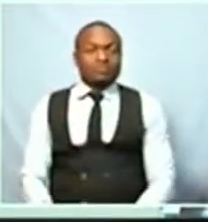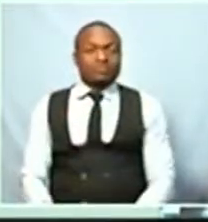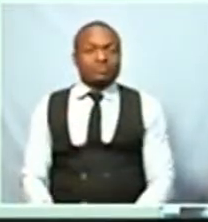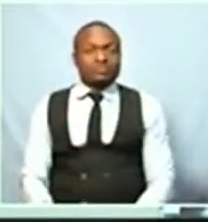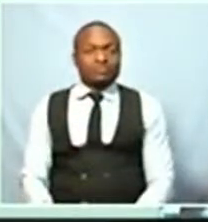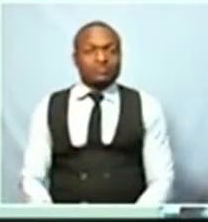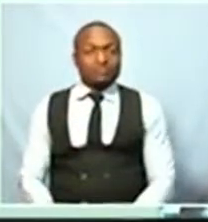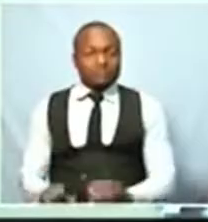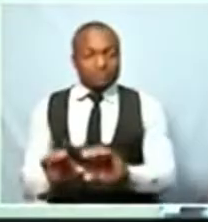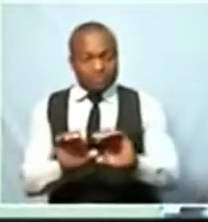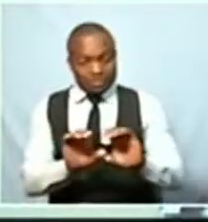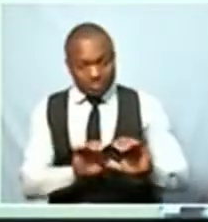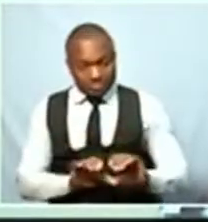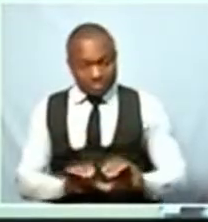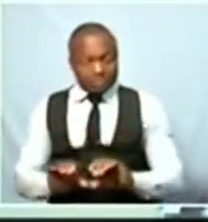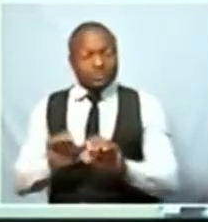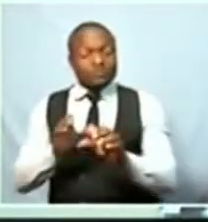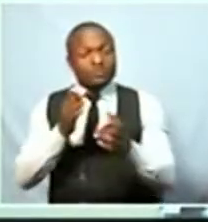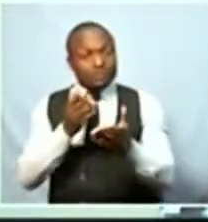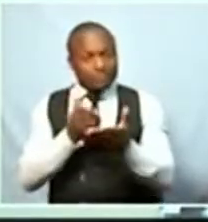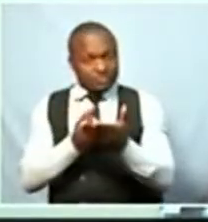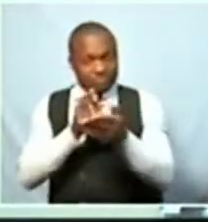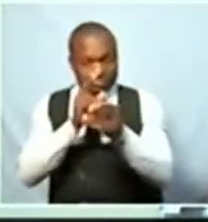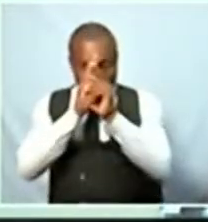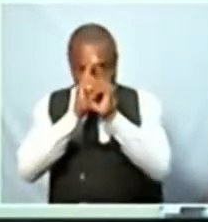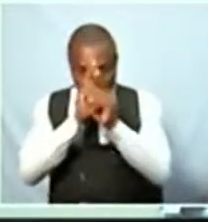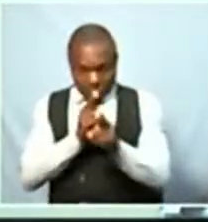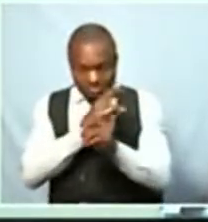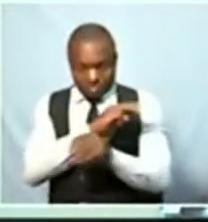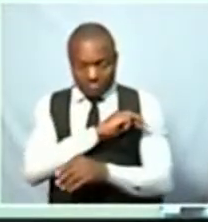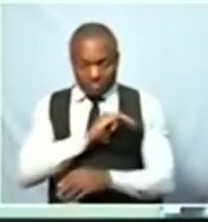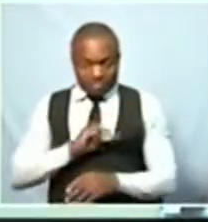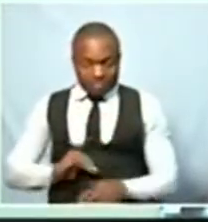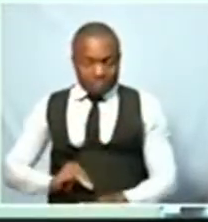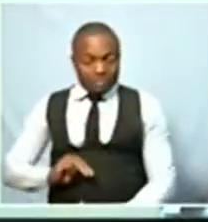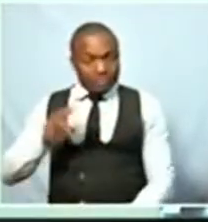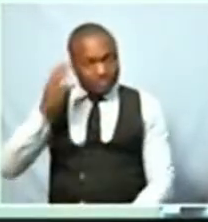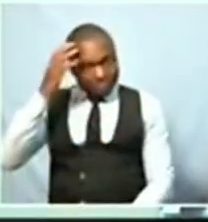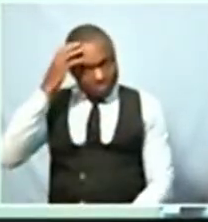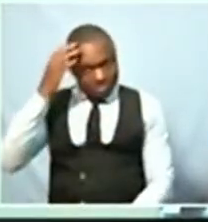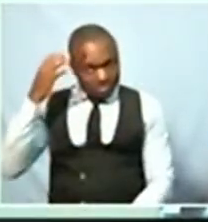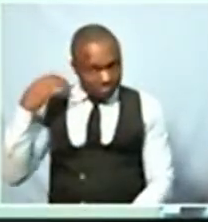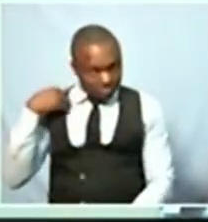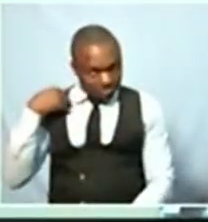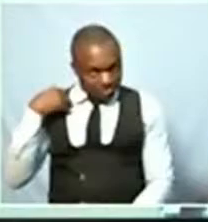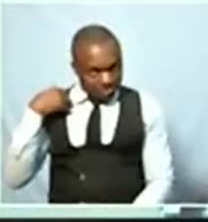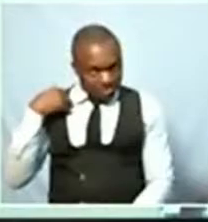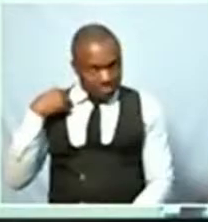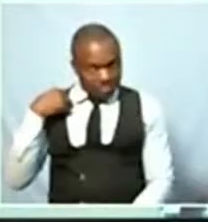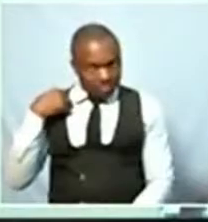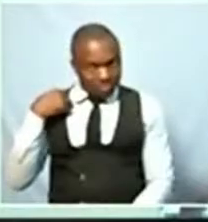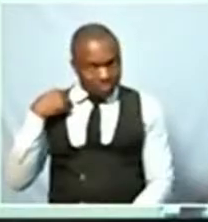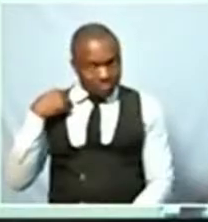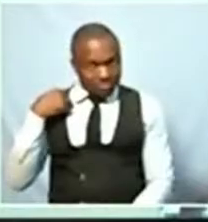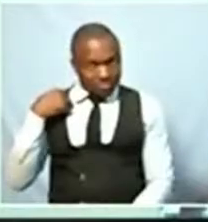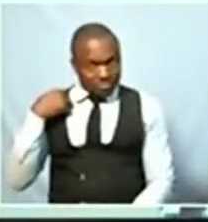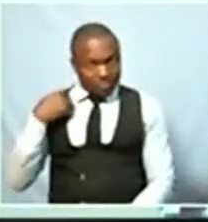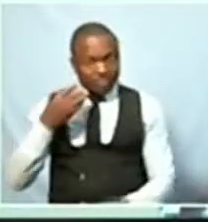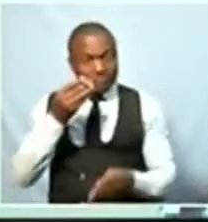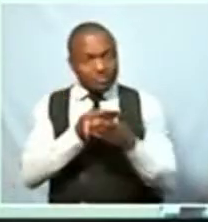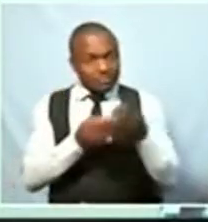In doing this, honorable members, the office contributes to pillar number 4 of the